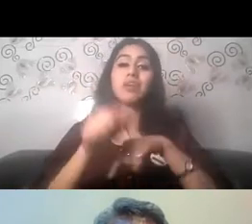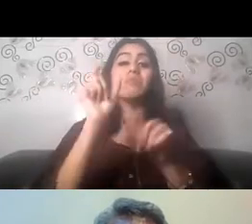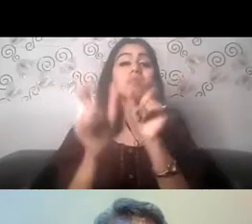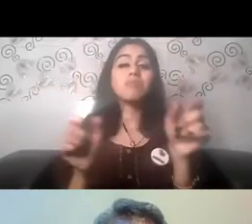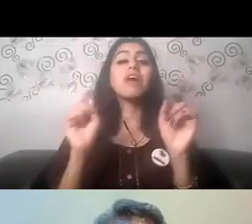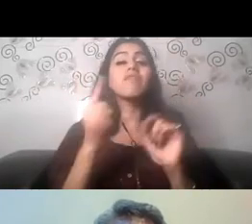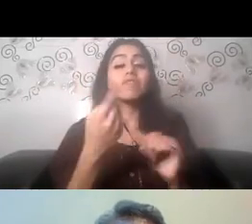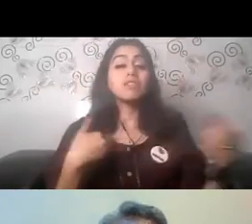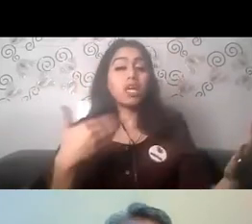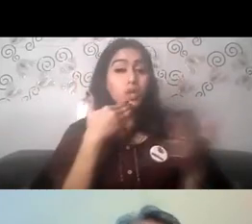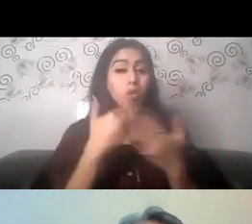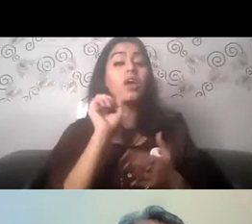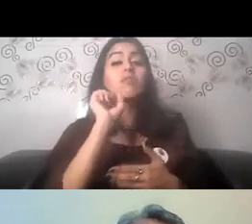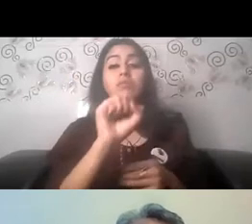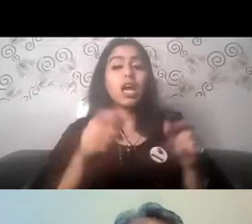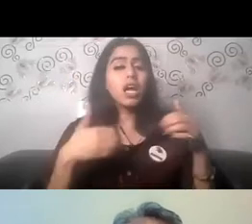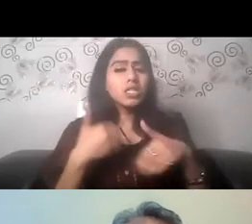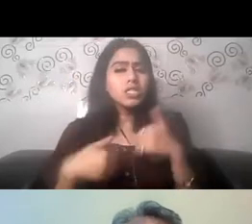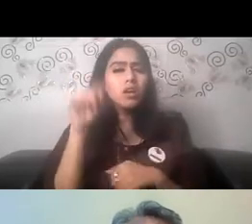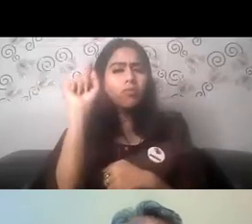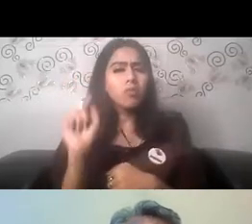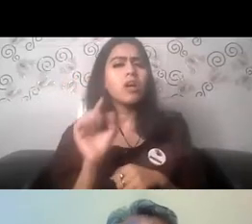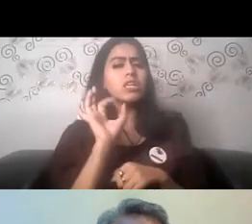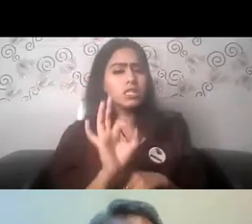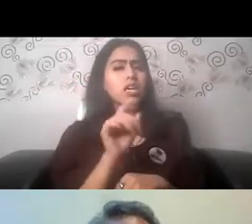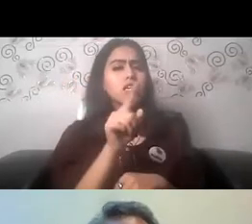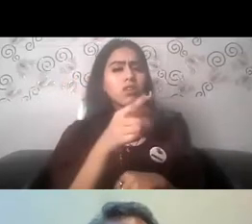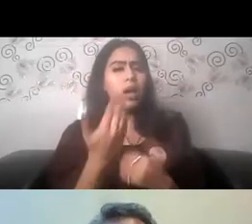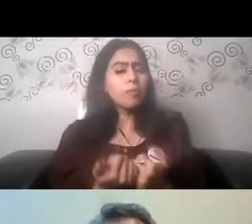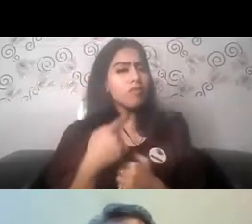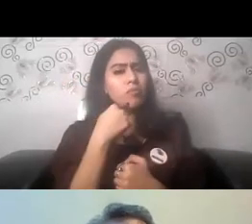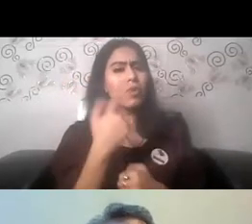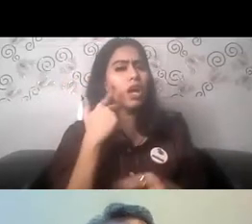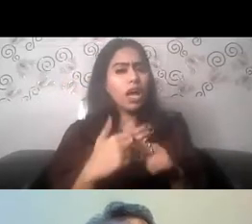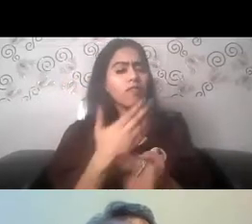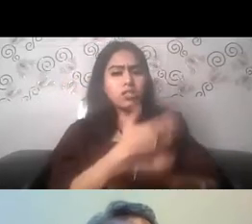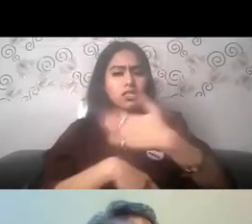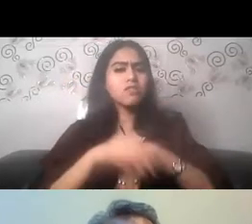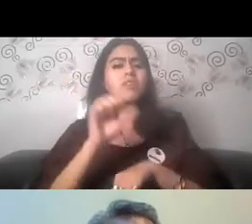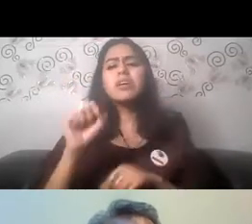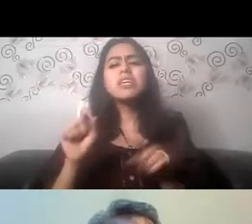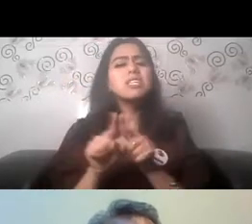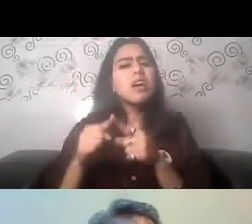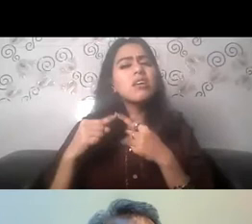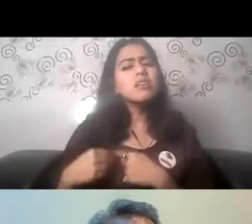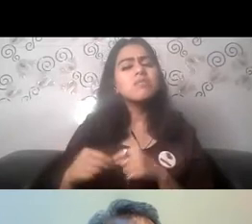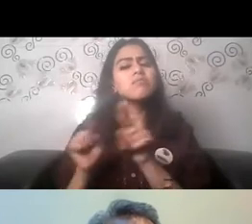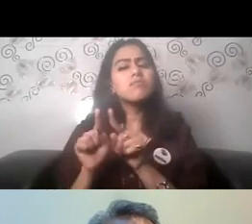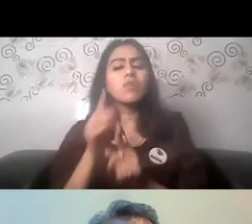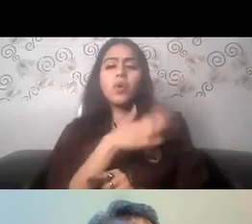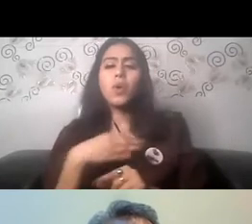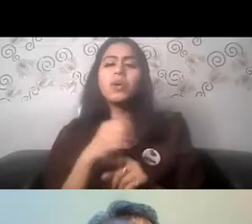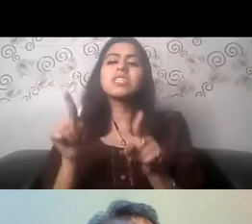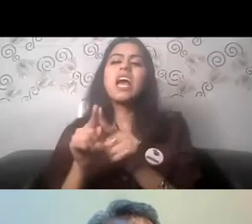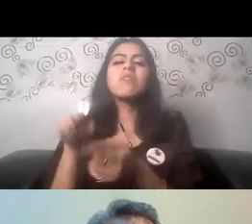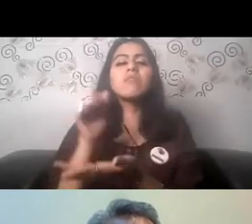Tracy. Very interesting points you make there, and it's all very relevant. When you say that disabled people should be at the heart of the organization, you need